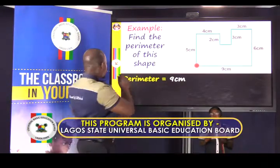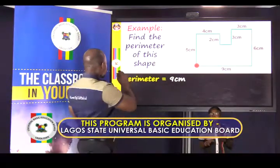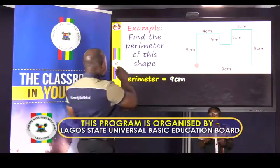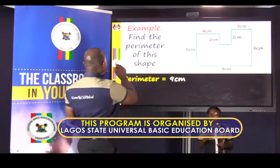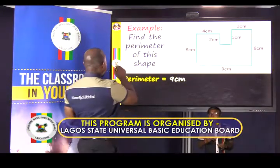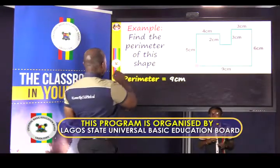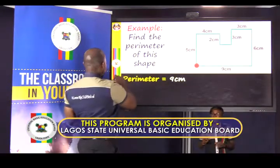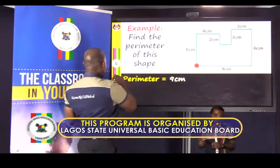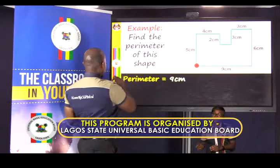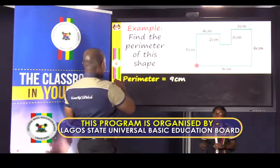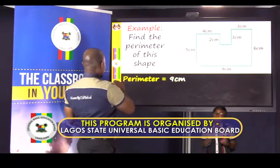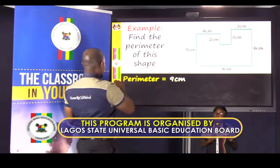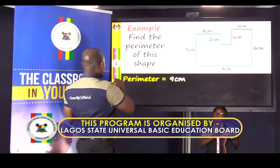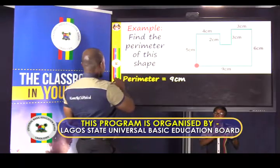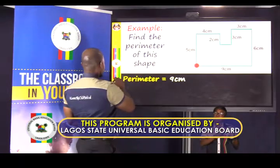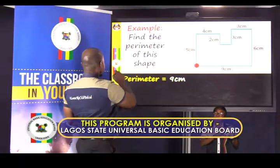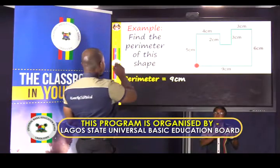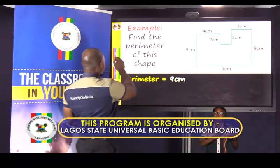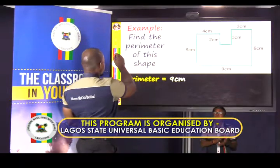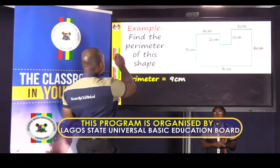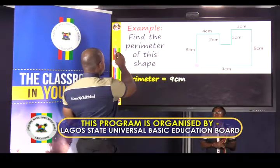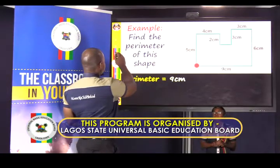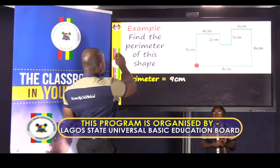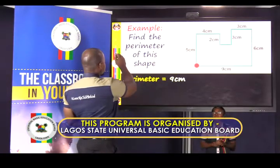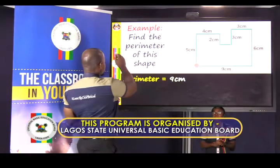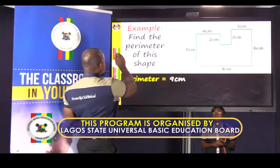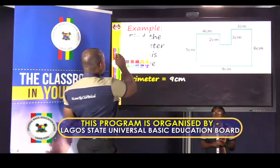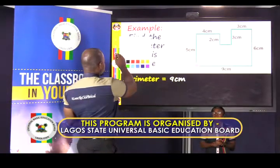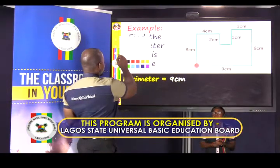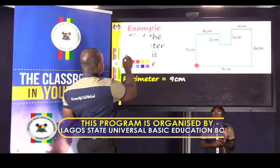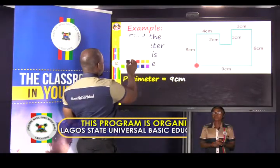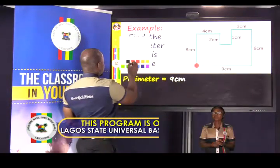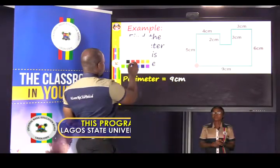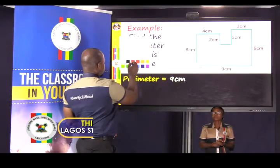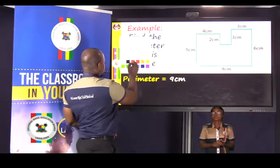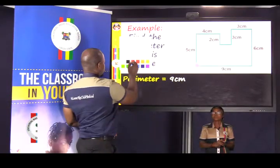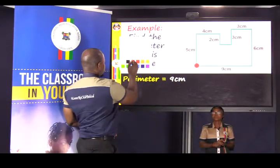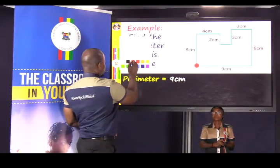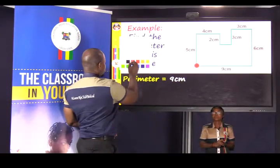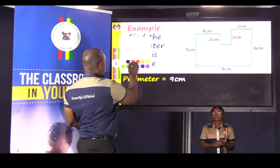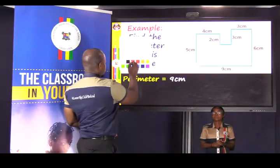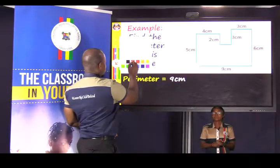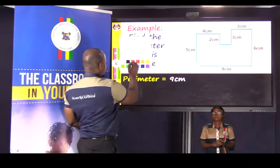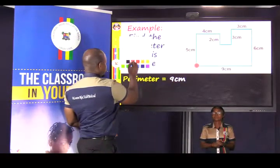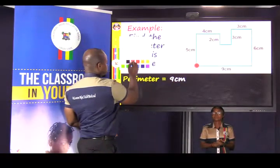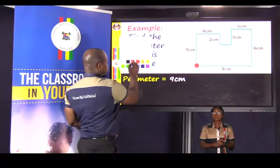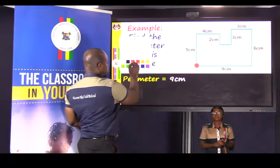if I move, let me take a pen here so that you can see my direction of movement.